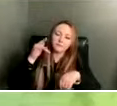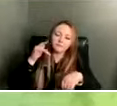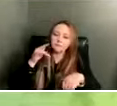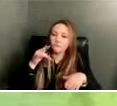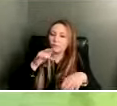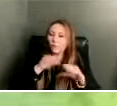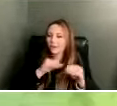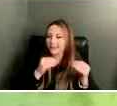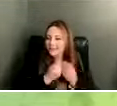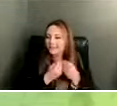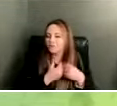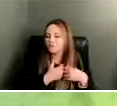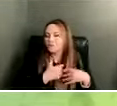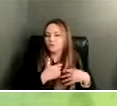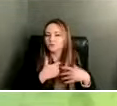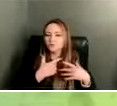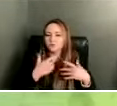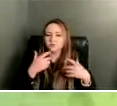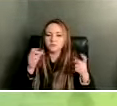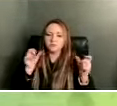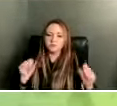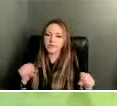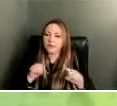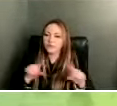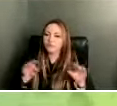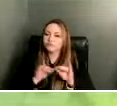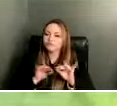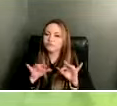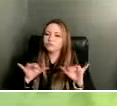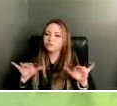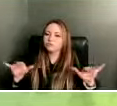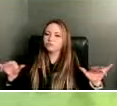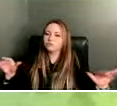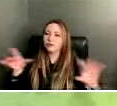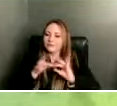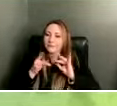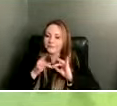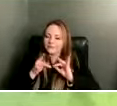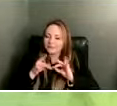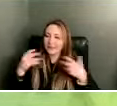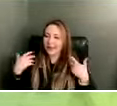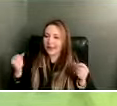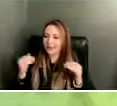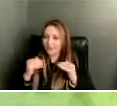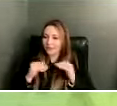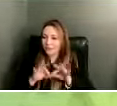organizations, who can go and spread the message that health equity is